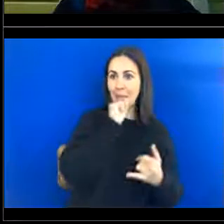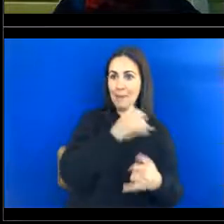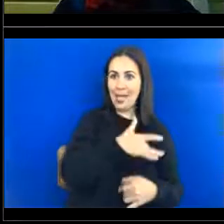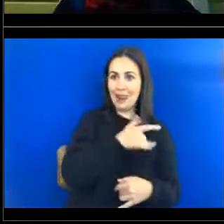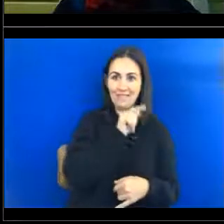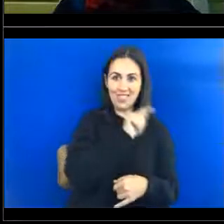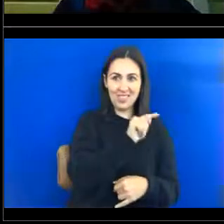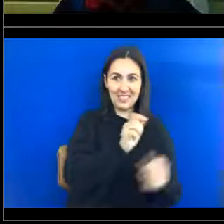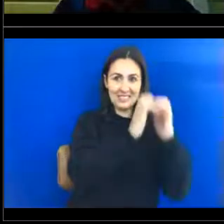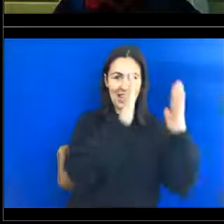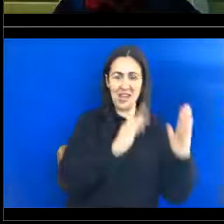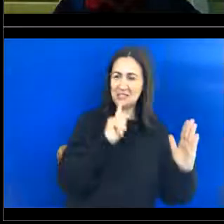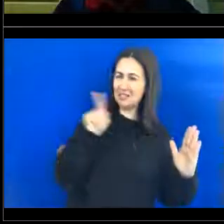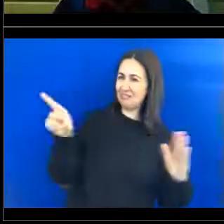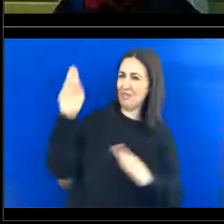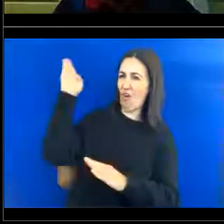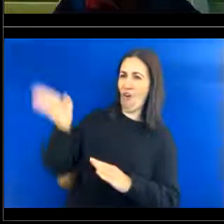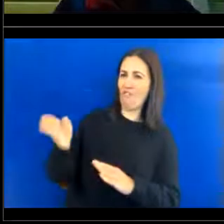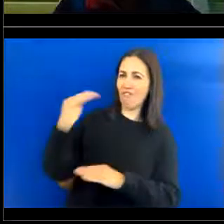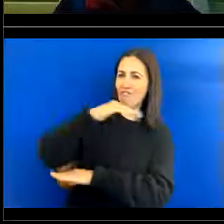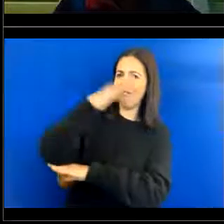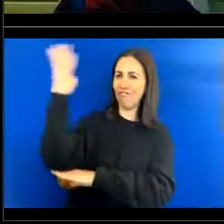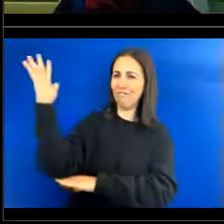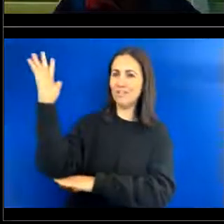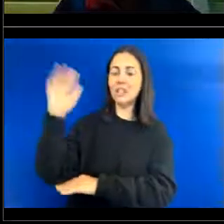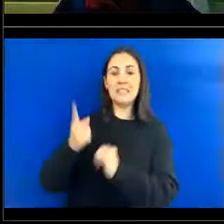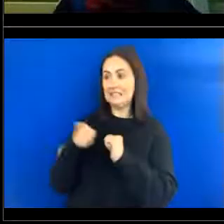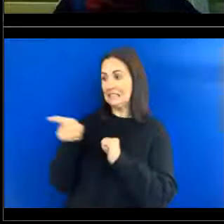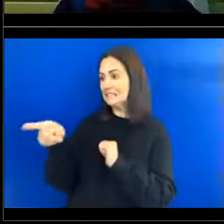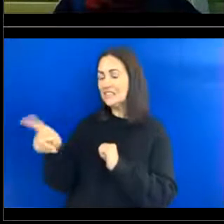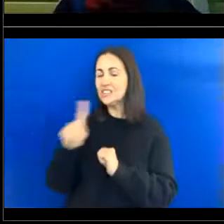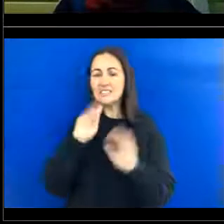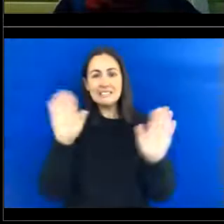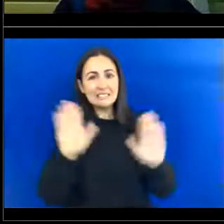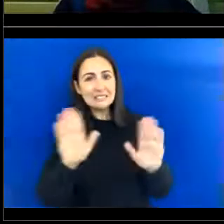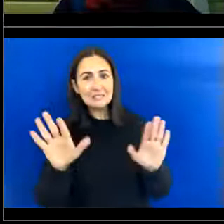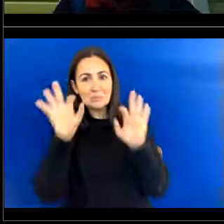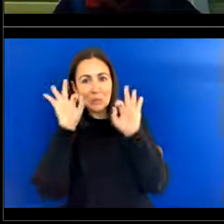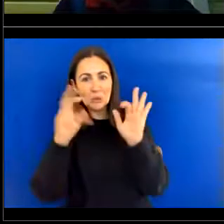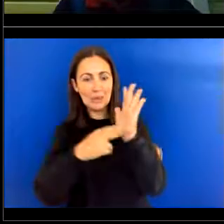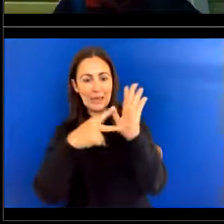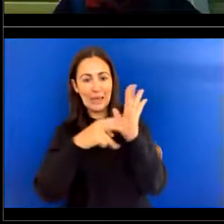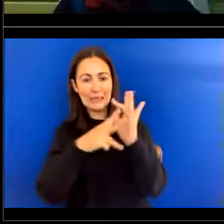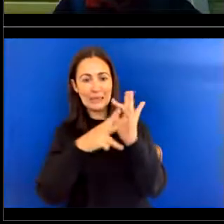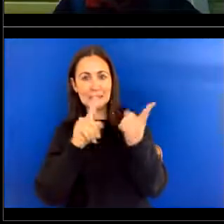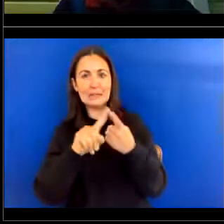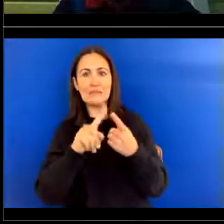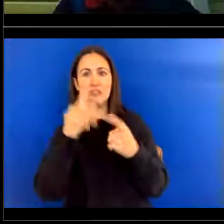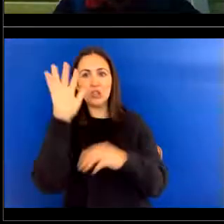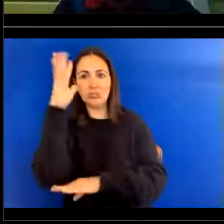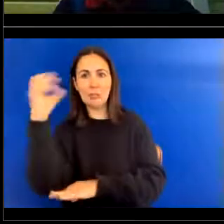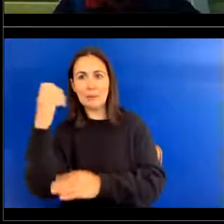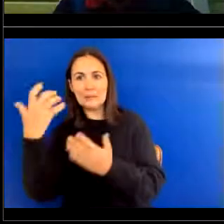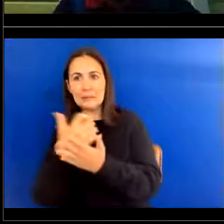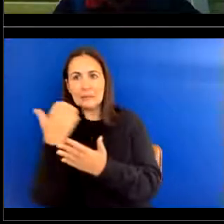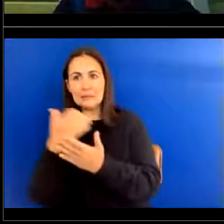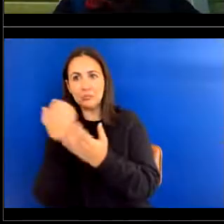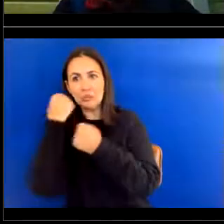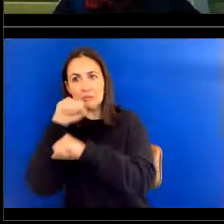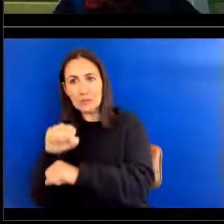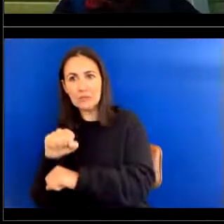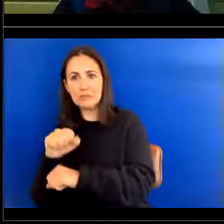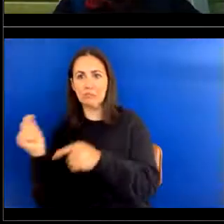but Chris doesn't actually believe this. So what can they do? So how can the Community Justice Centre